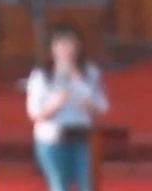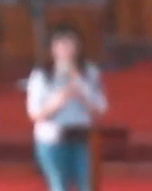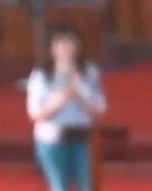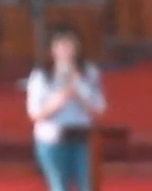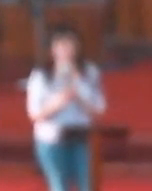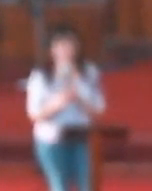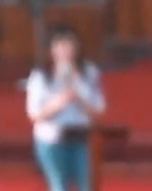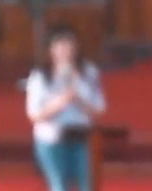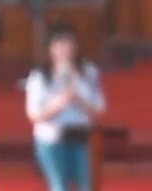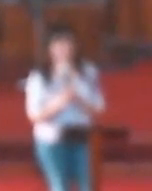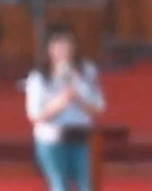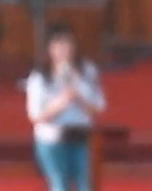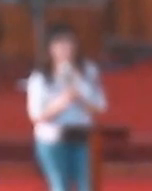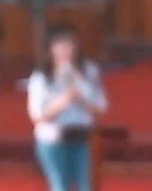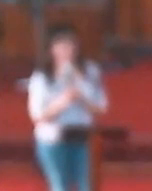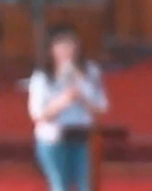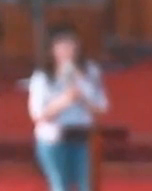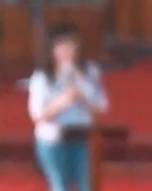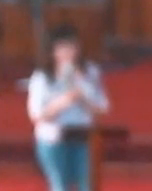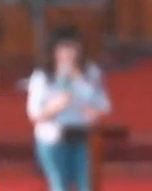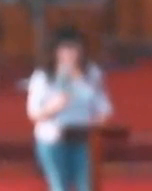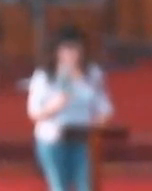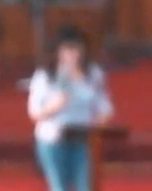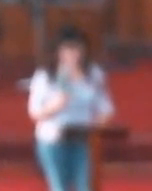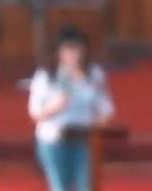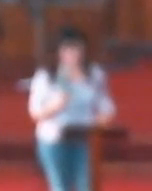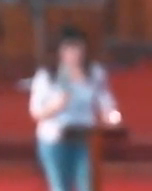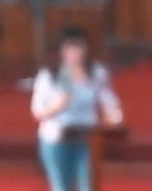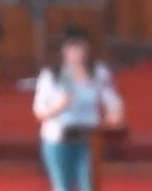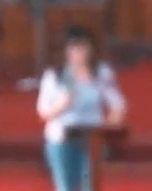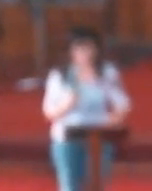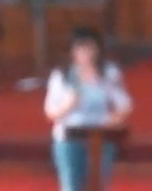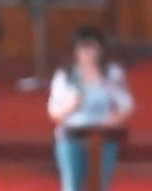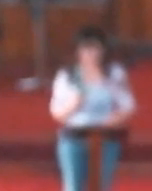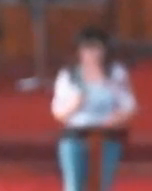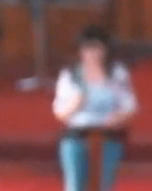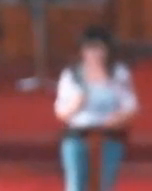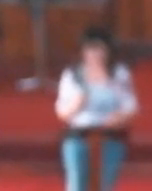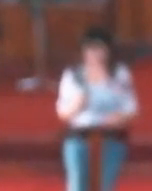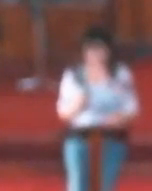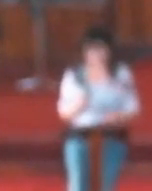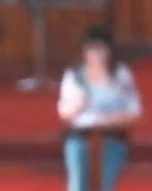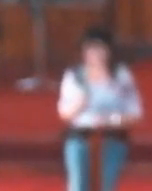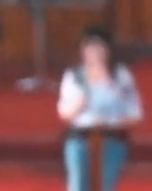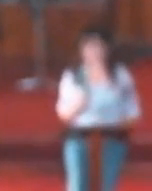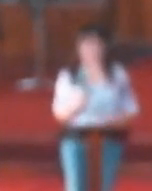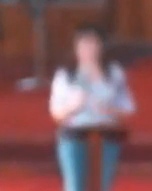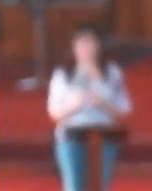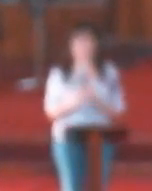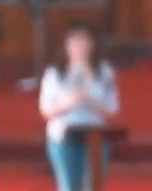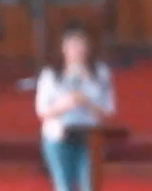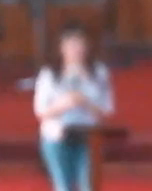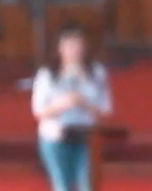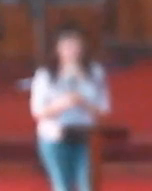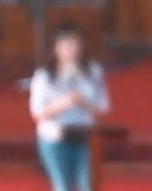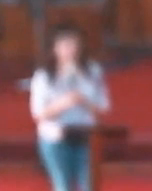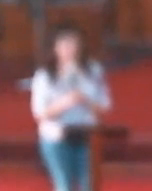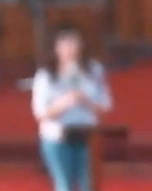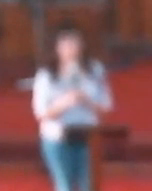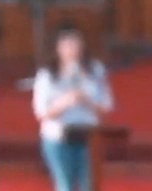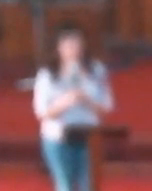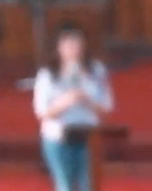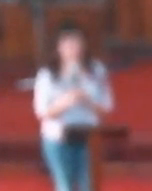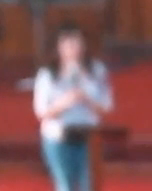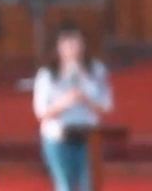your word is truth. Y yo te pido, Señor, que tú unjas este tiempo, Señor, que tú abras nuestro